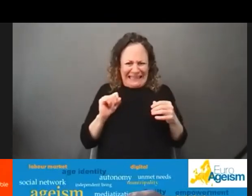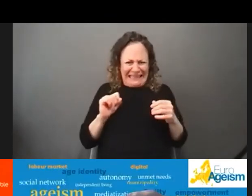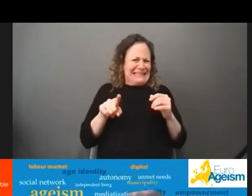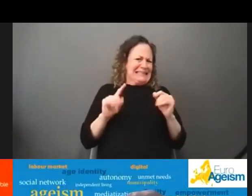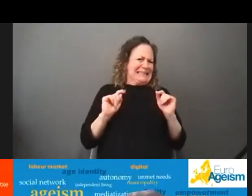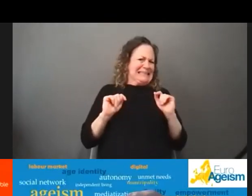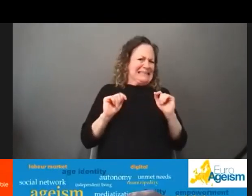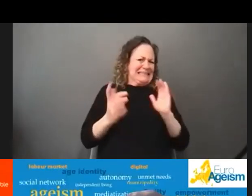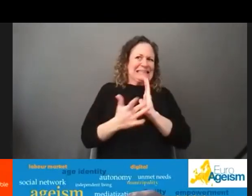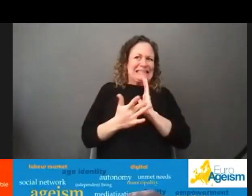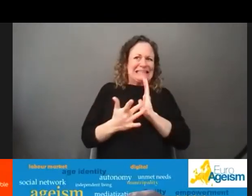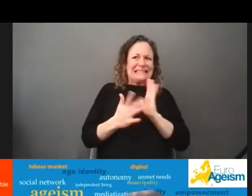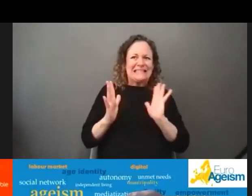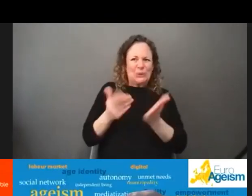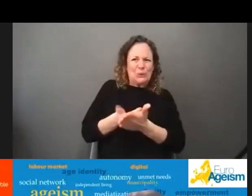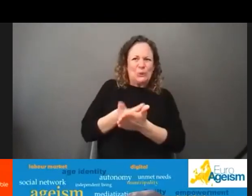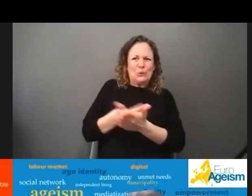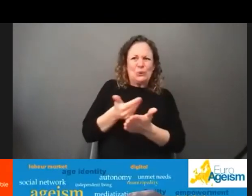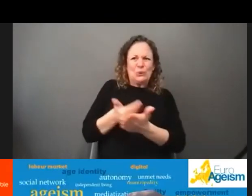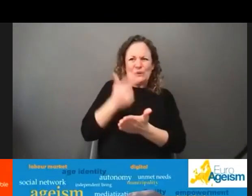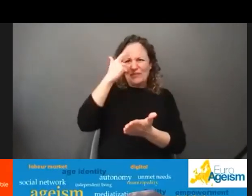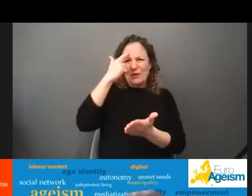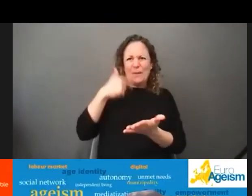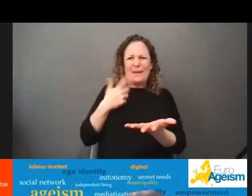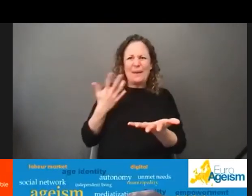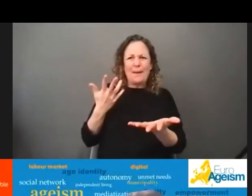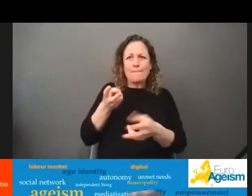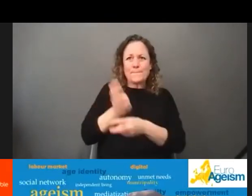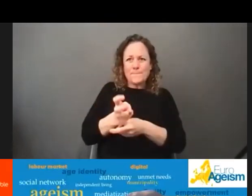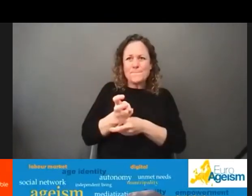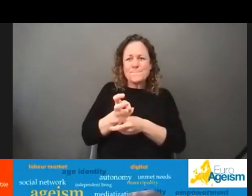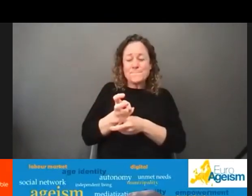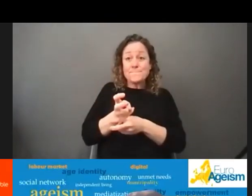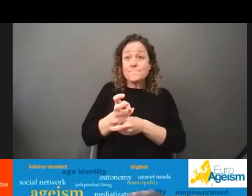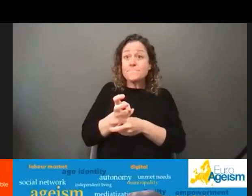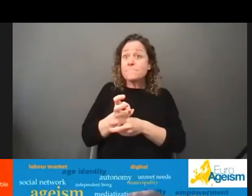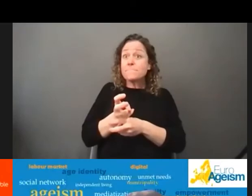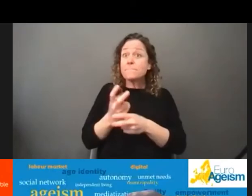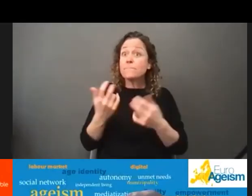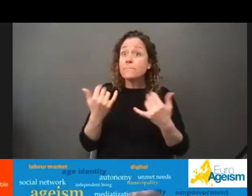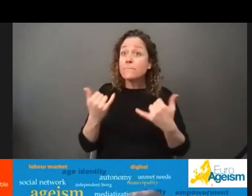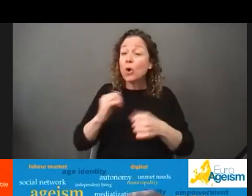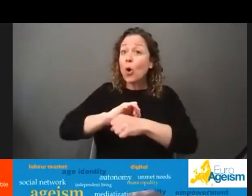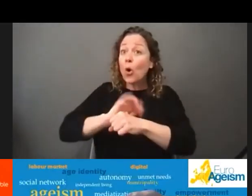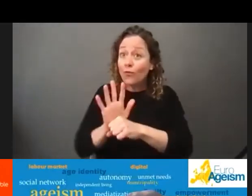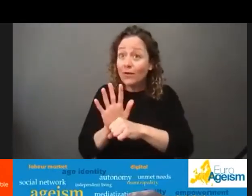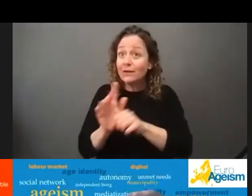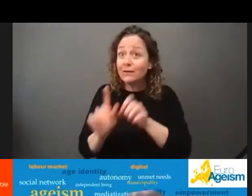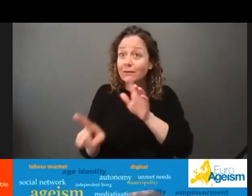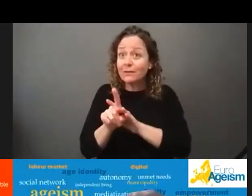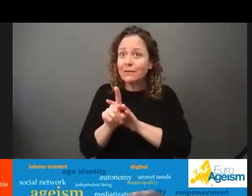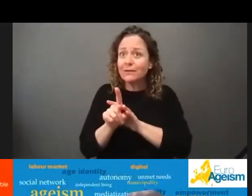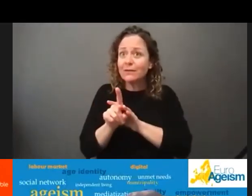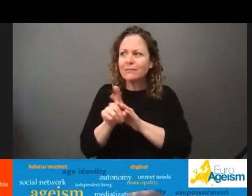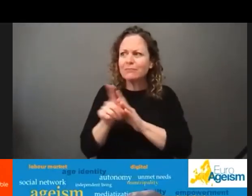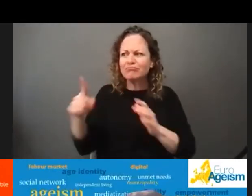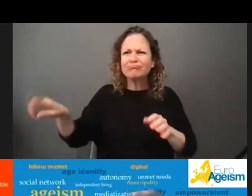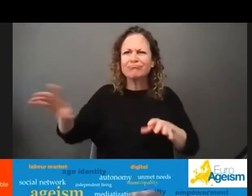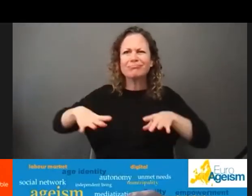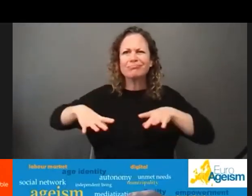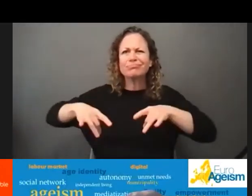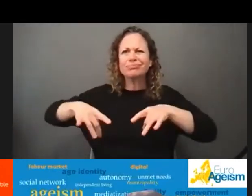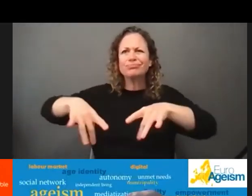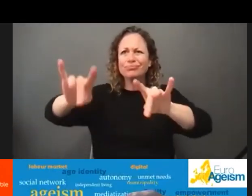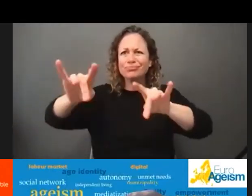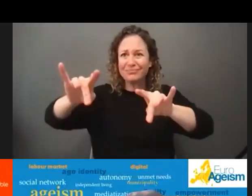want to learn. It's too hard to learn. But through COVID, we see that's not true, that we see that break in that kind of